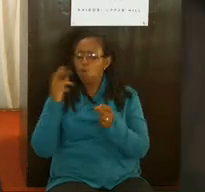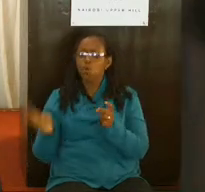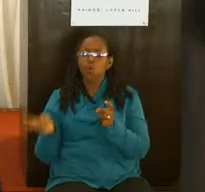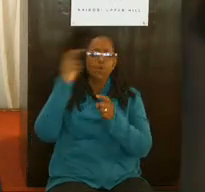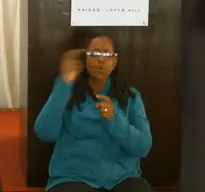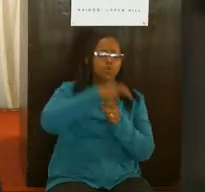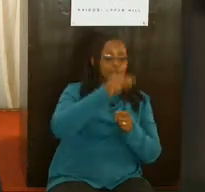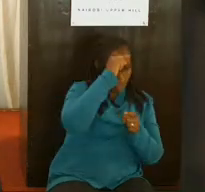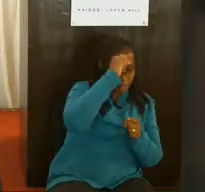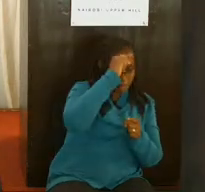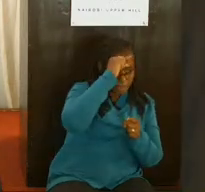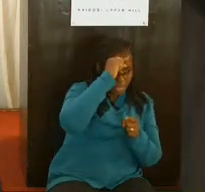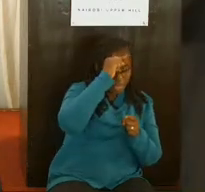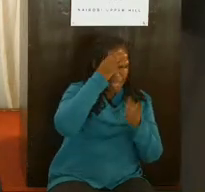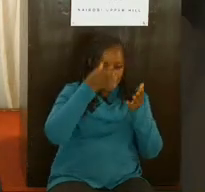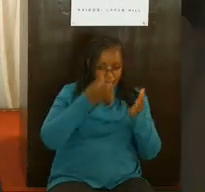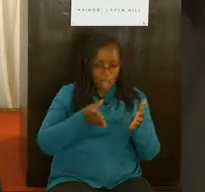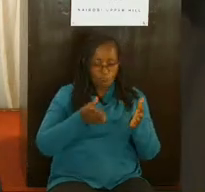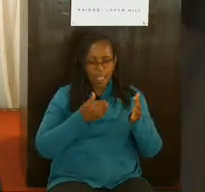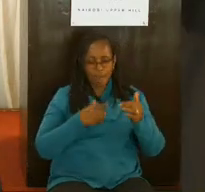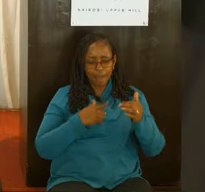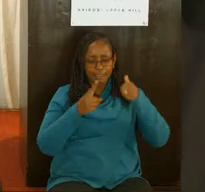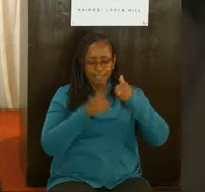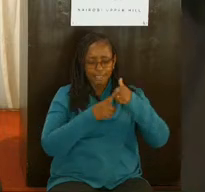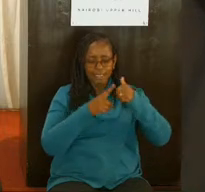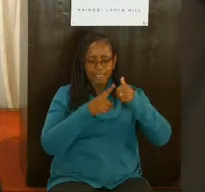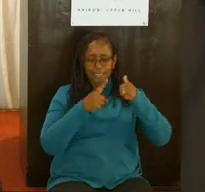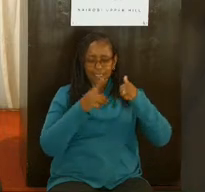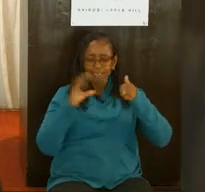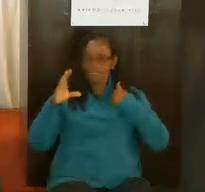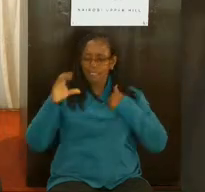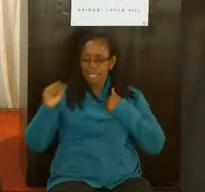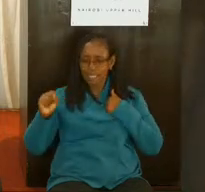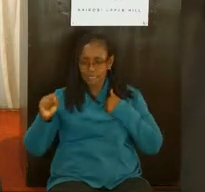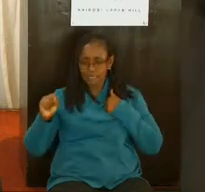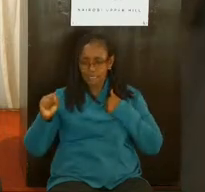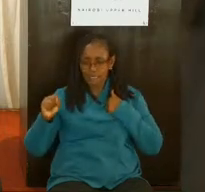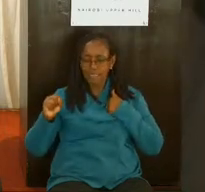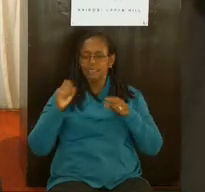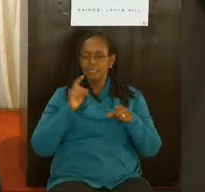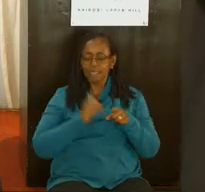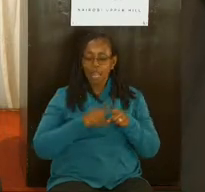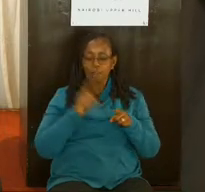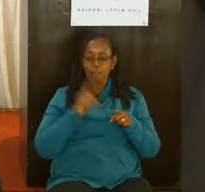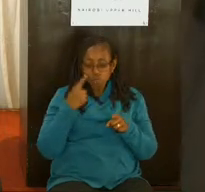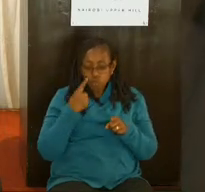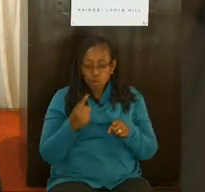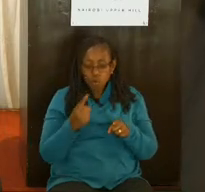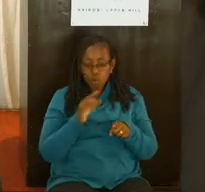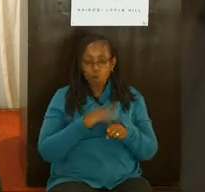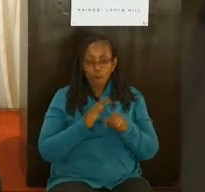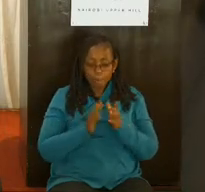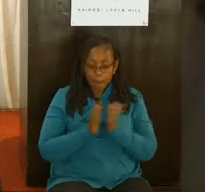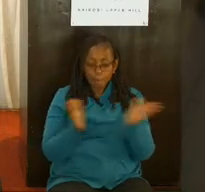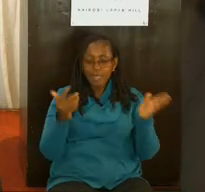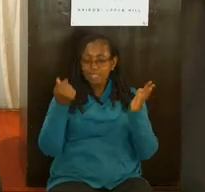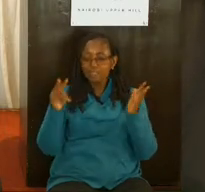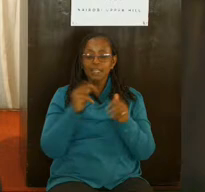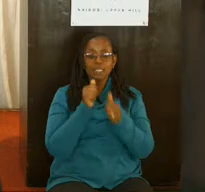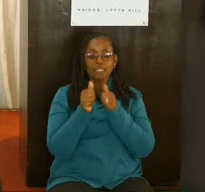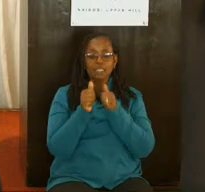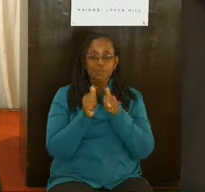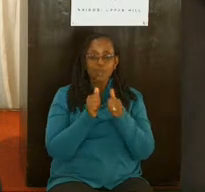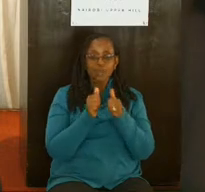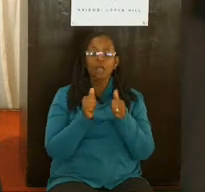currently we have six cabinet secretaries when you saw on the public TV interviews